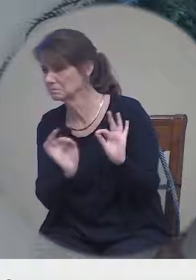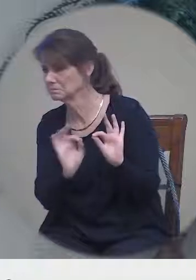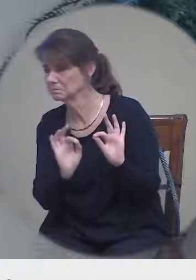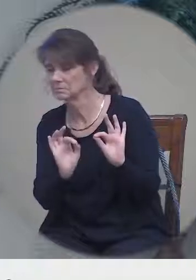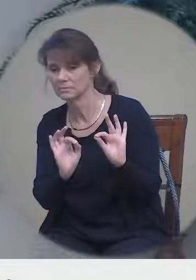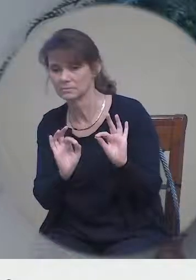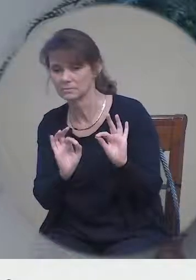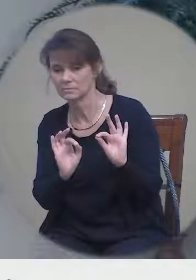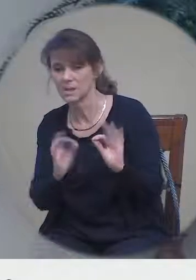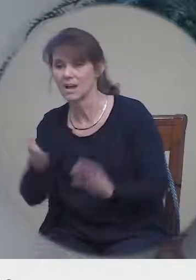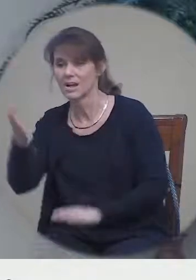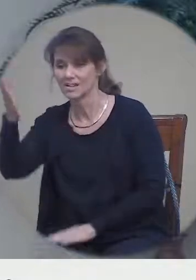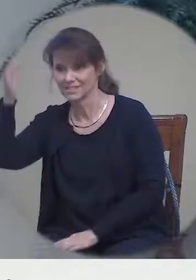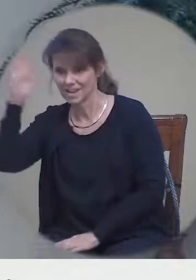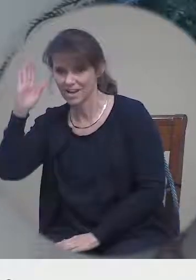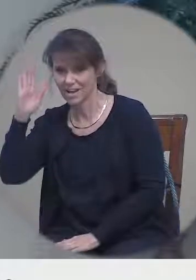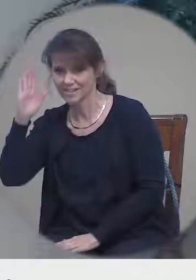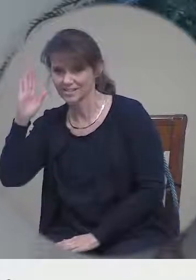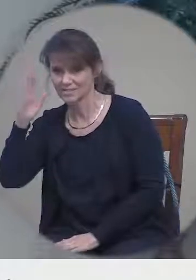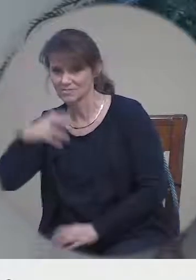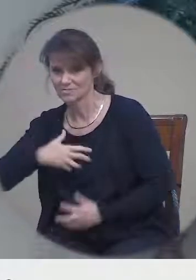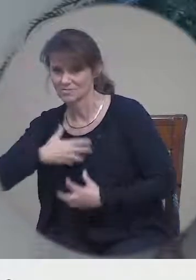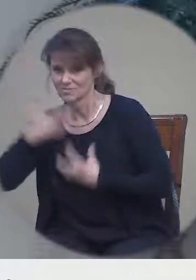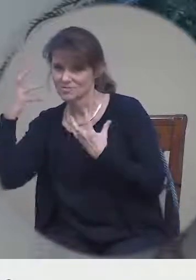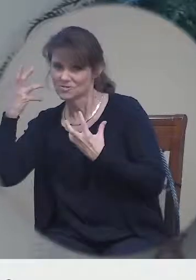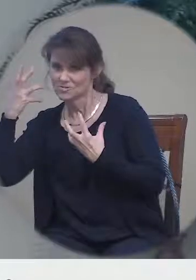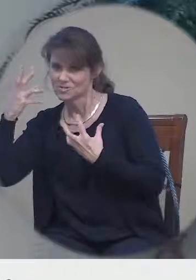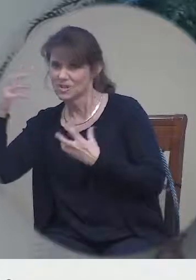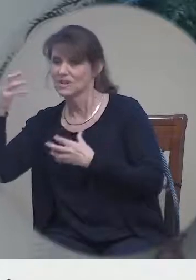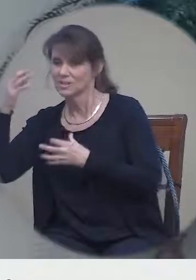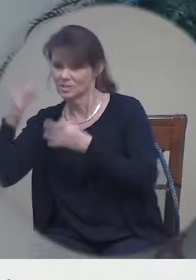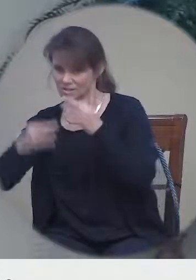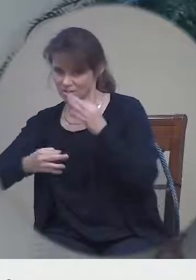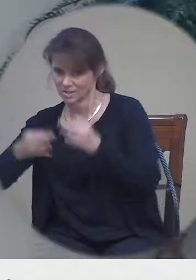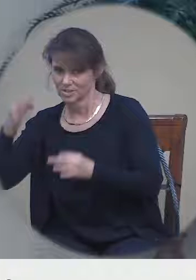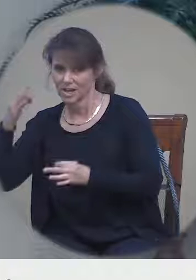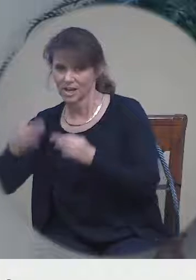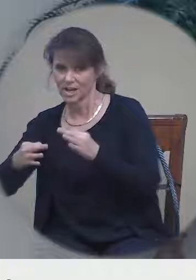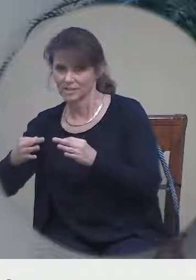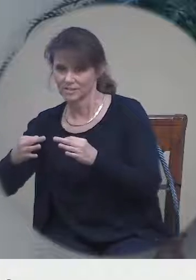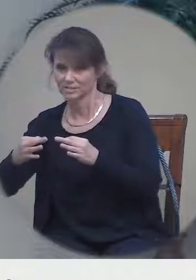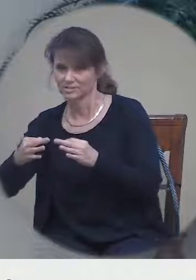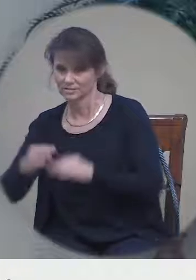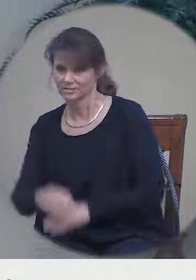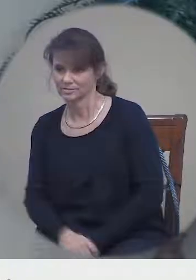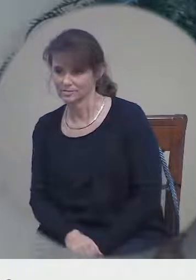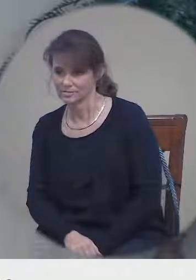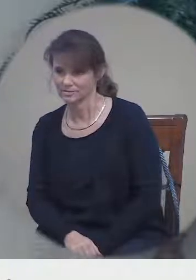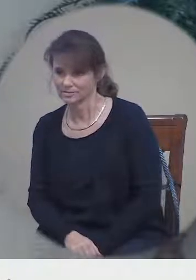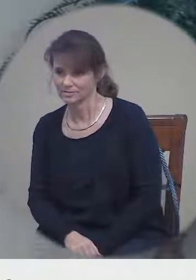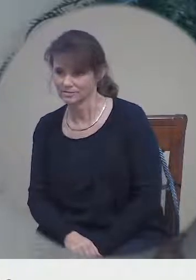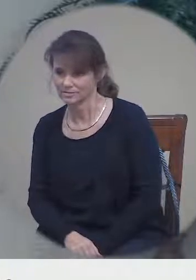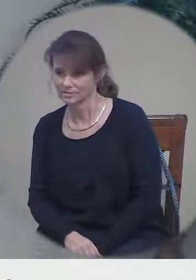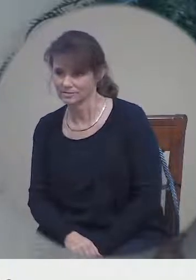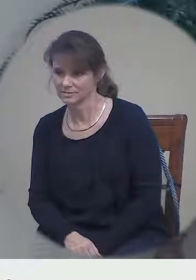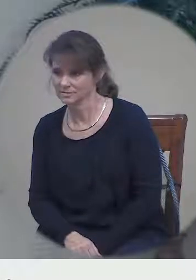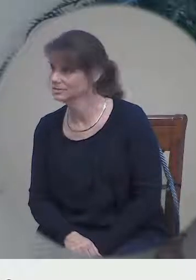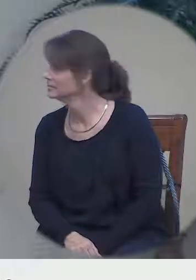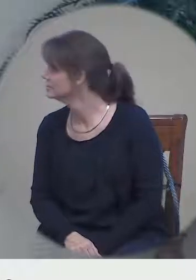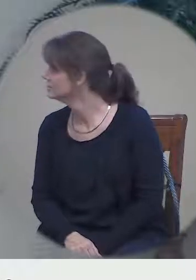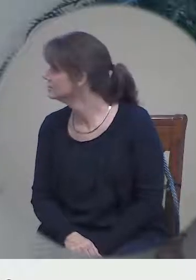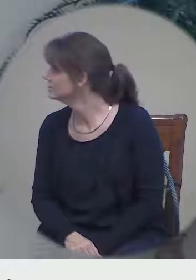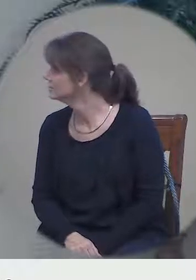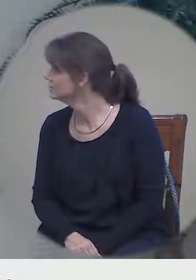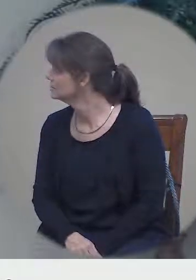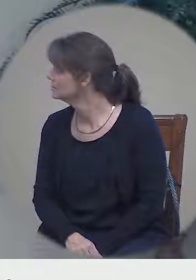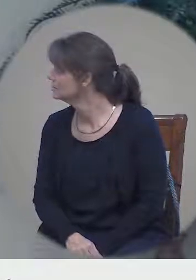is a consuming fire. He's the judge. All right. Now, I want to introduce chapter 13 while